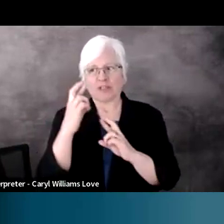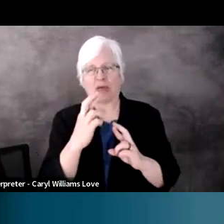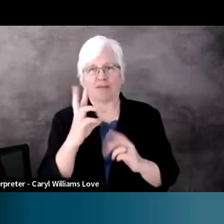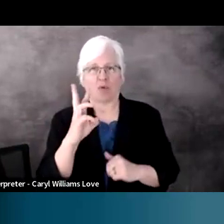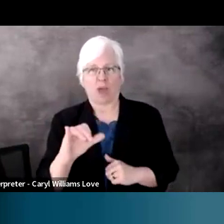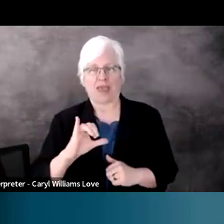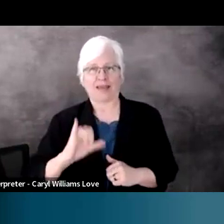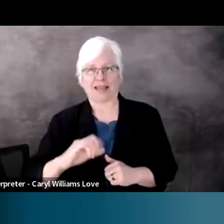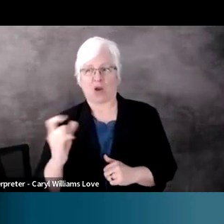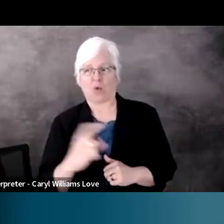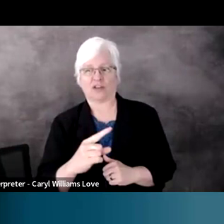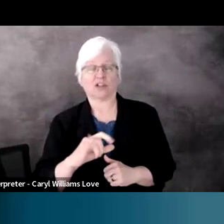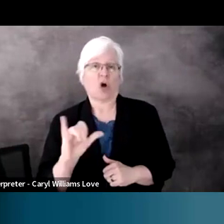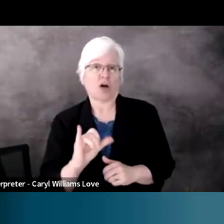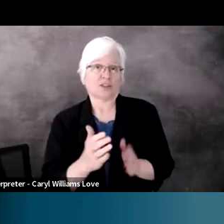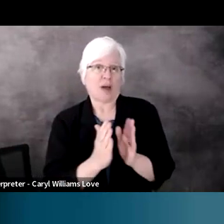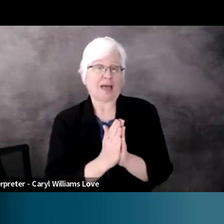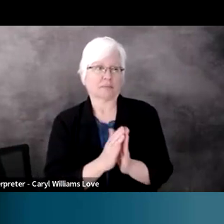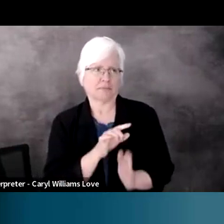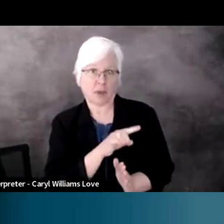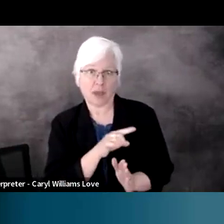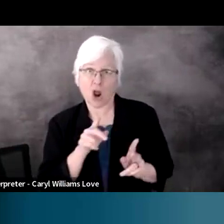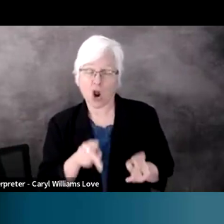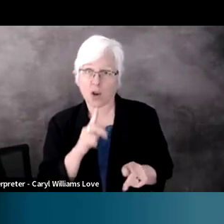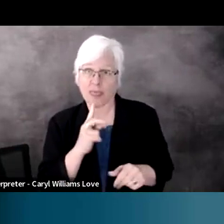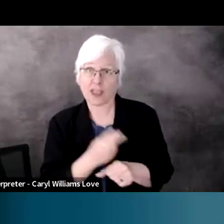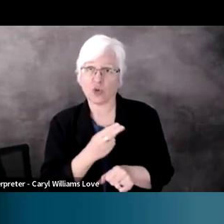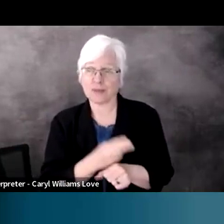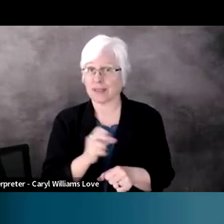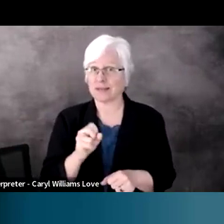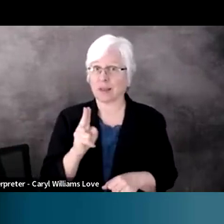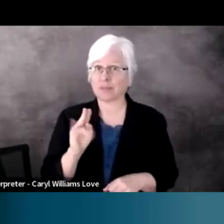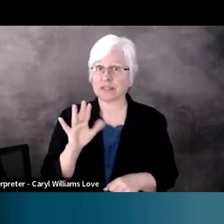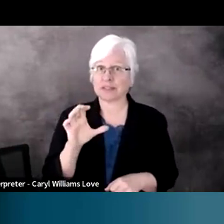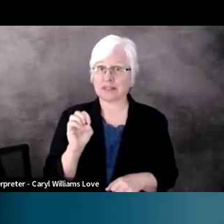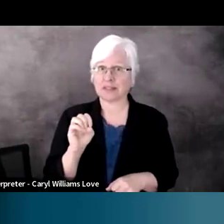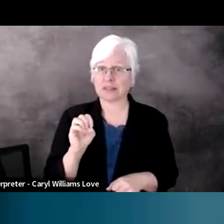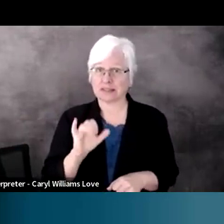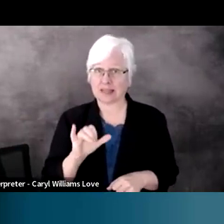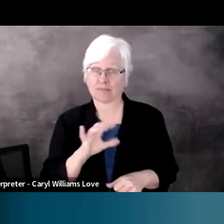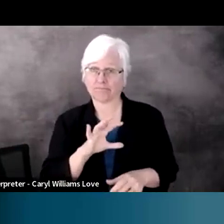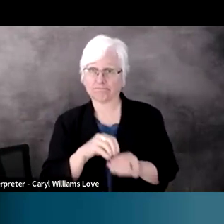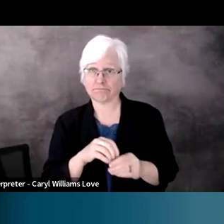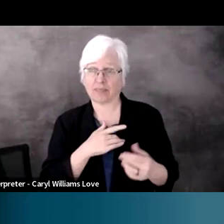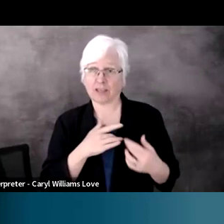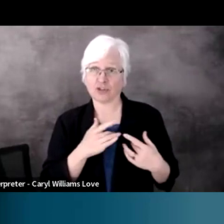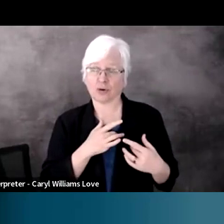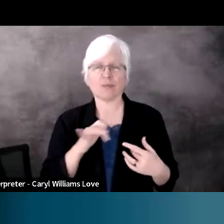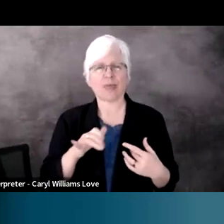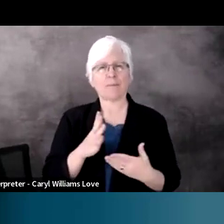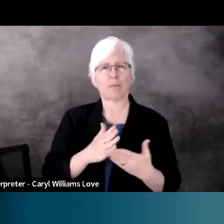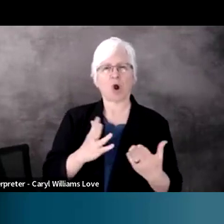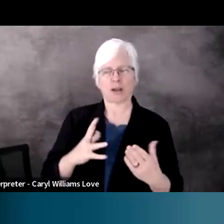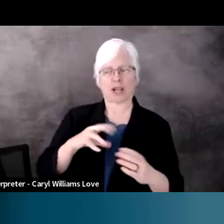this person also using substances? Could that also be a part of you know, a concern? And I think there need to be some, you